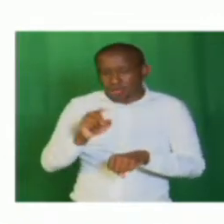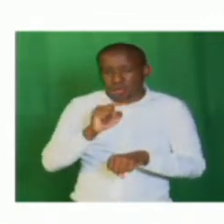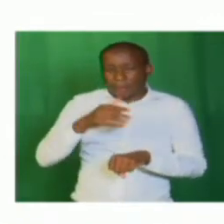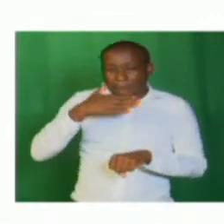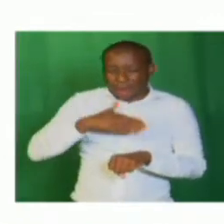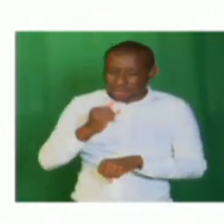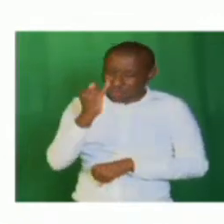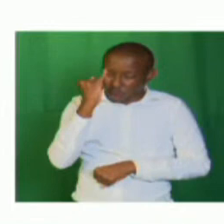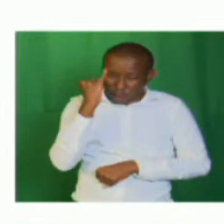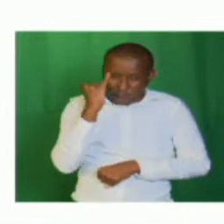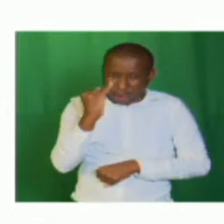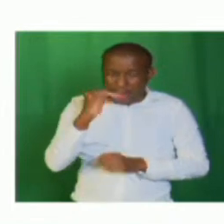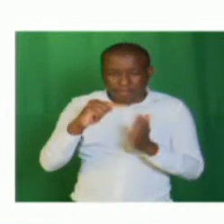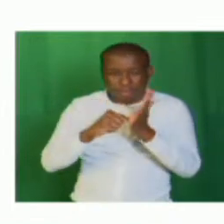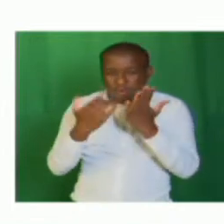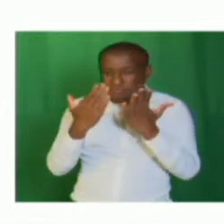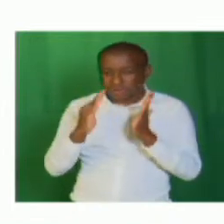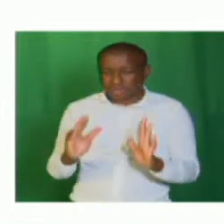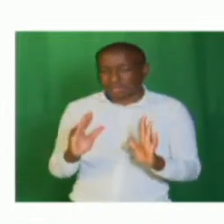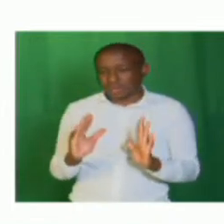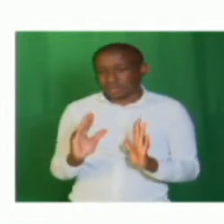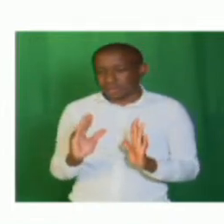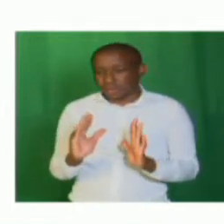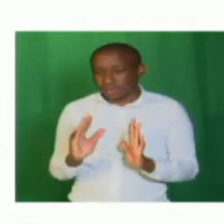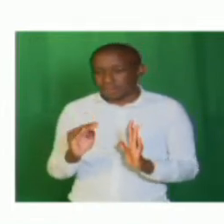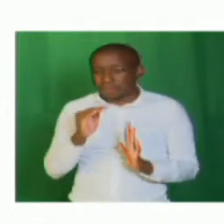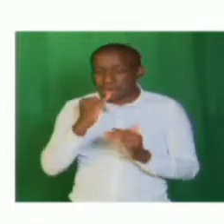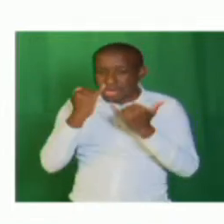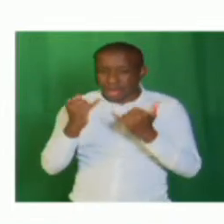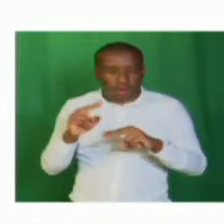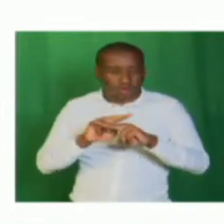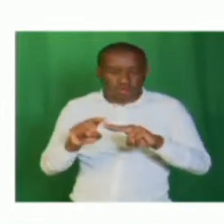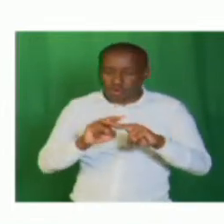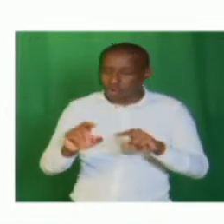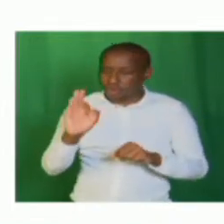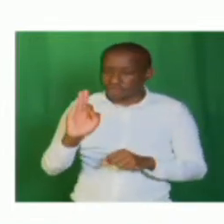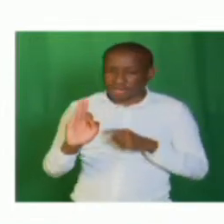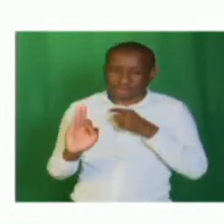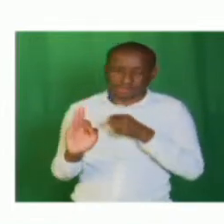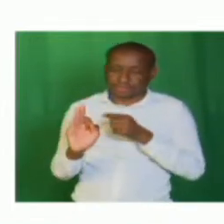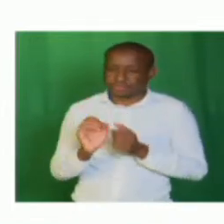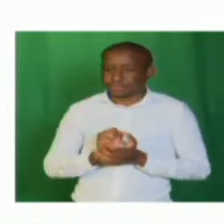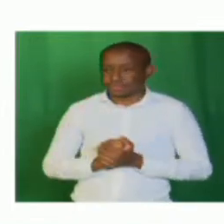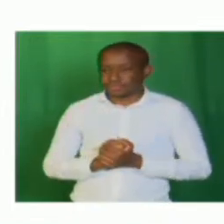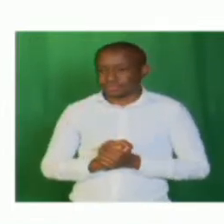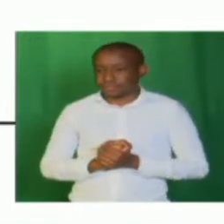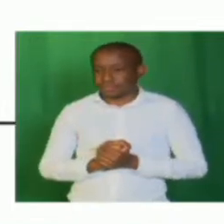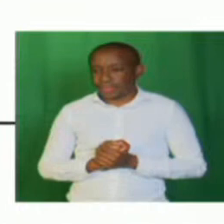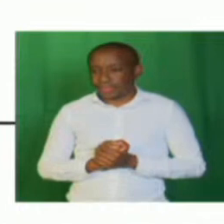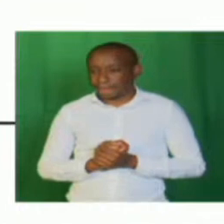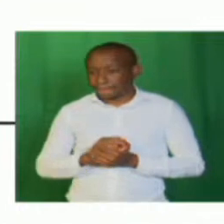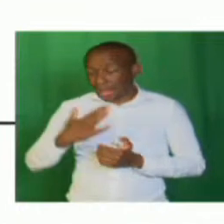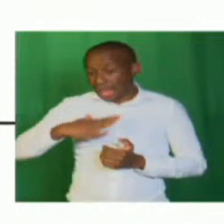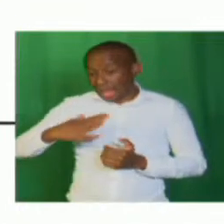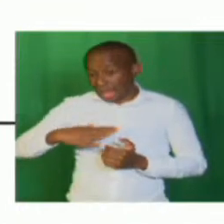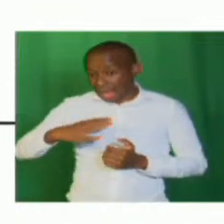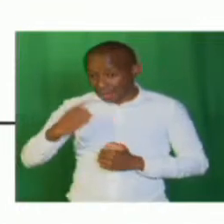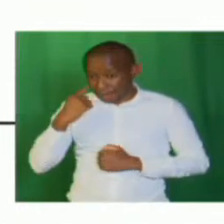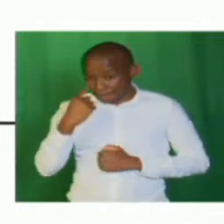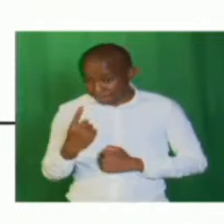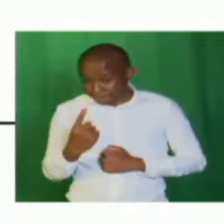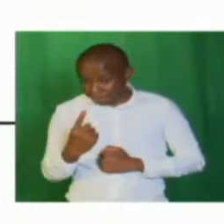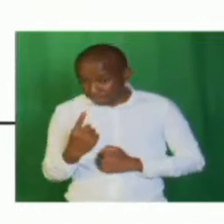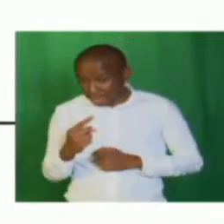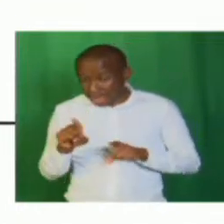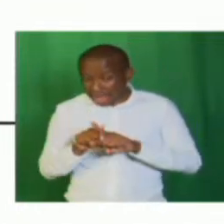on only one point. Hence, we can say this is not a function. And then on our next one, we have got